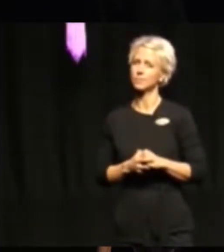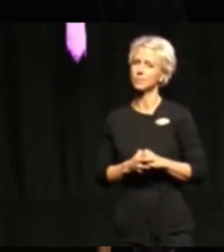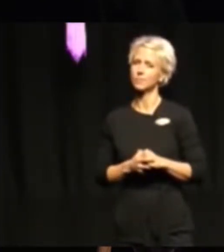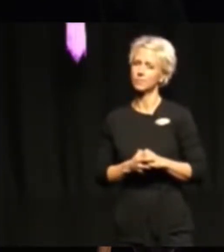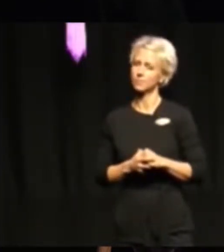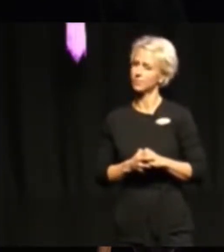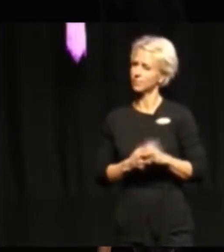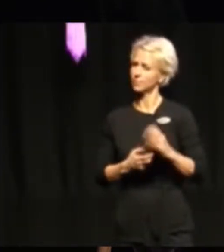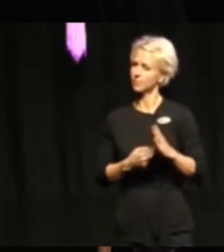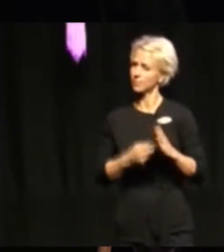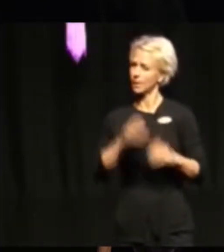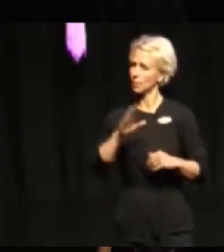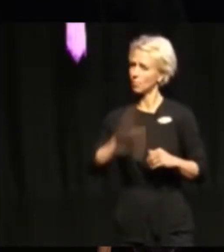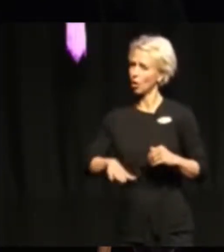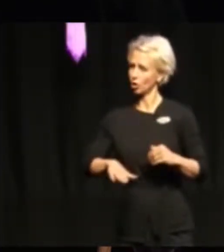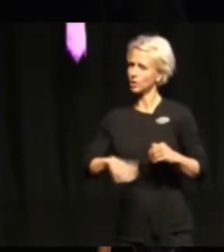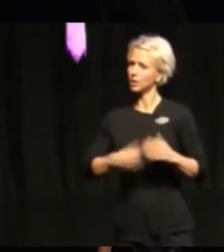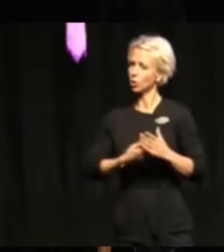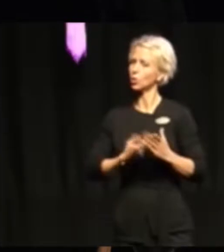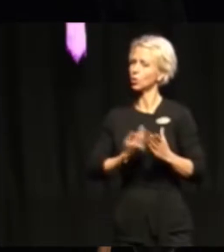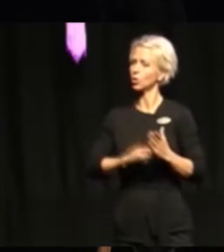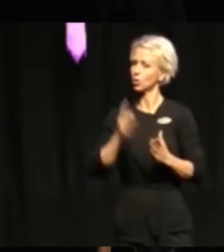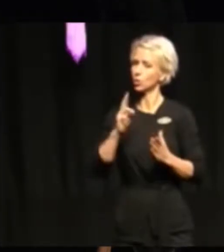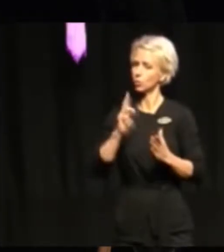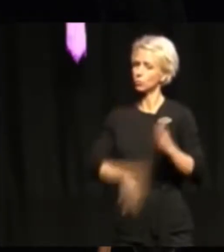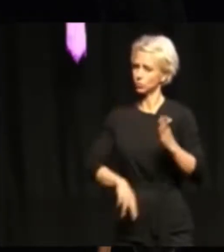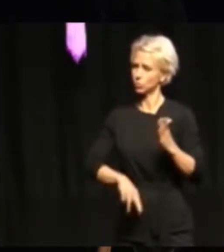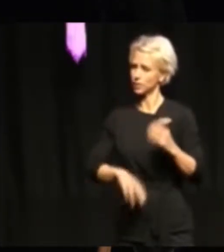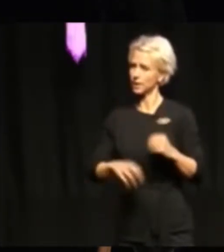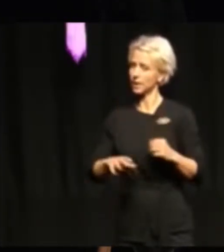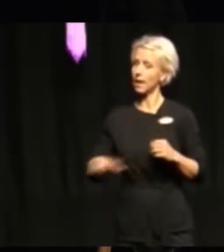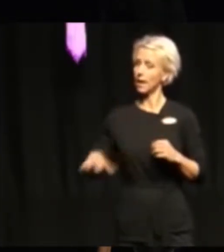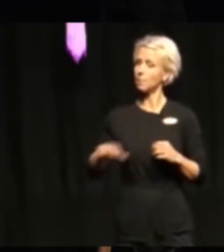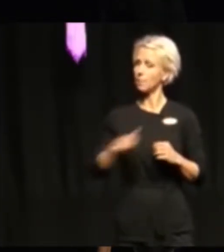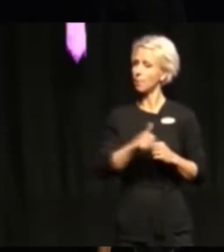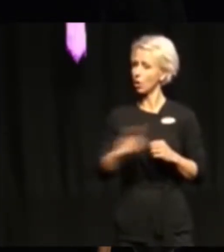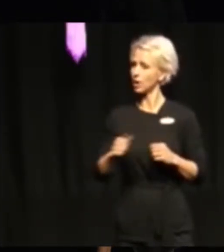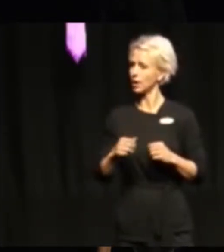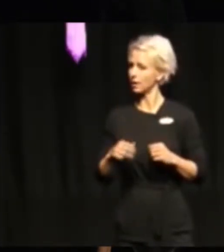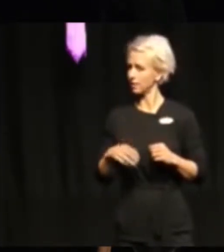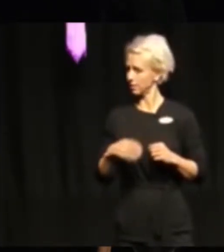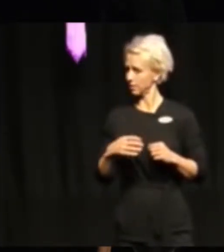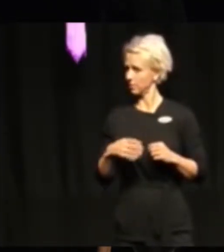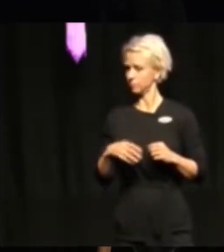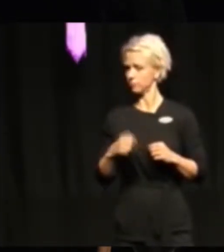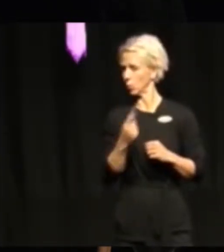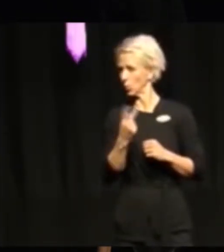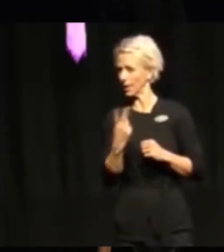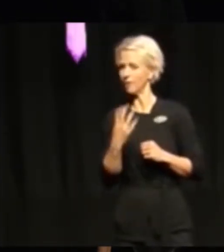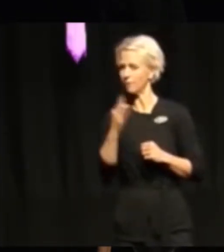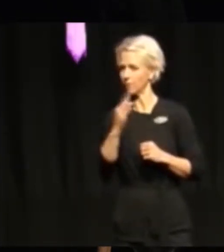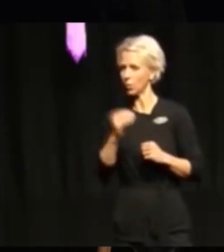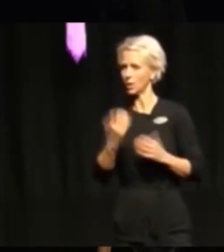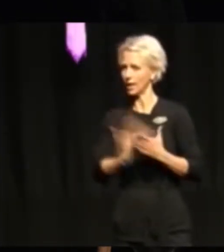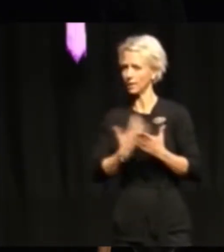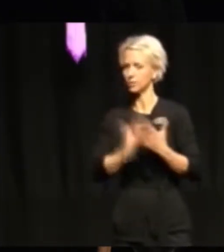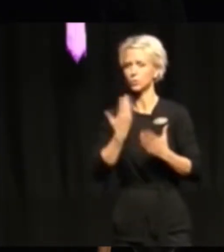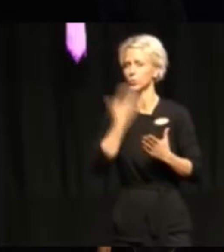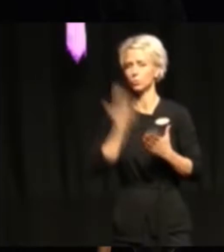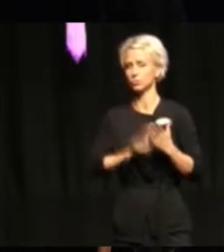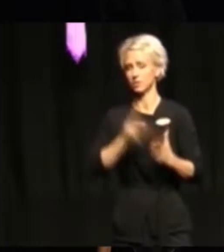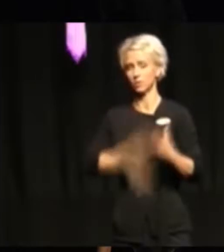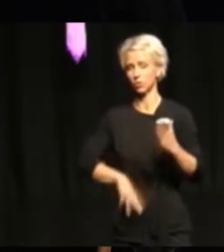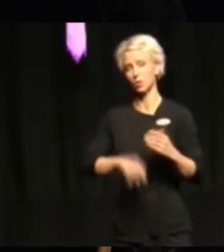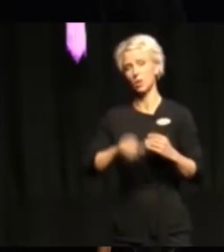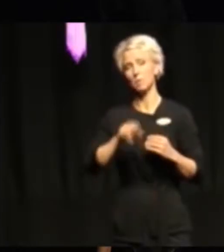been ratified by every country in the world except one or two. And the Convention on the Rights of the Child guarantees the rights to every